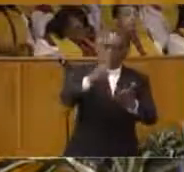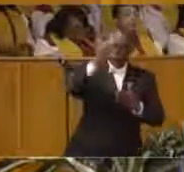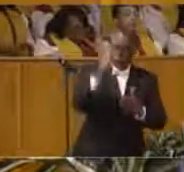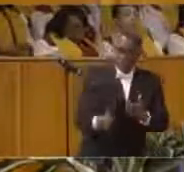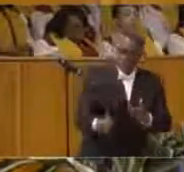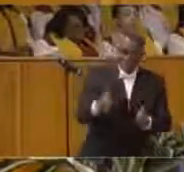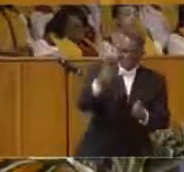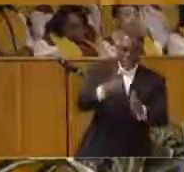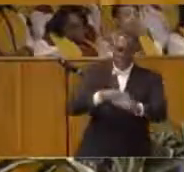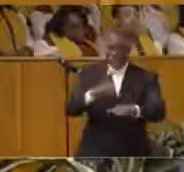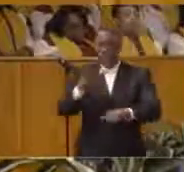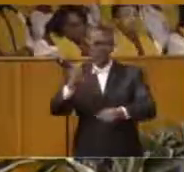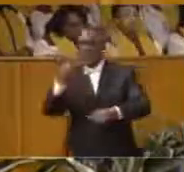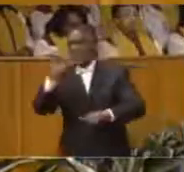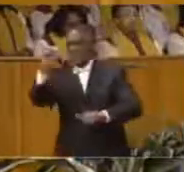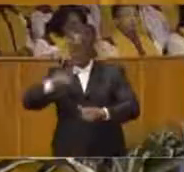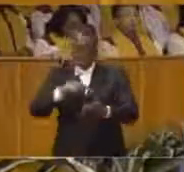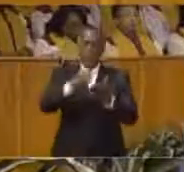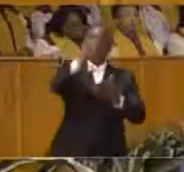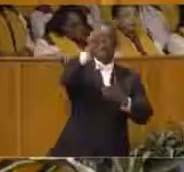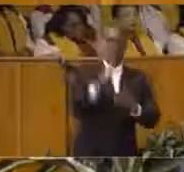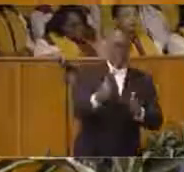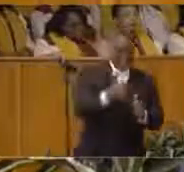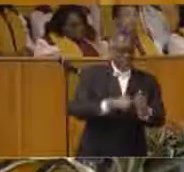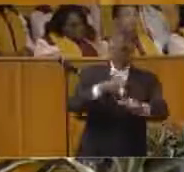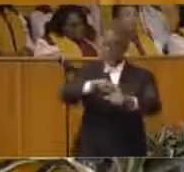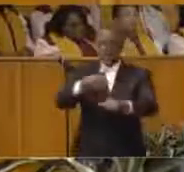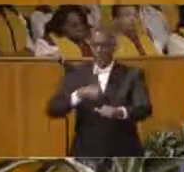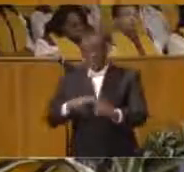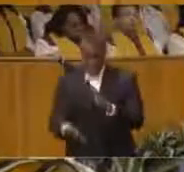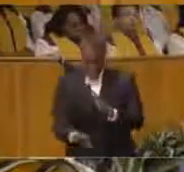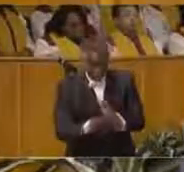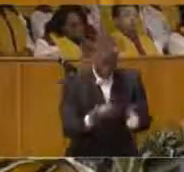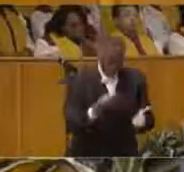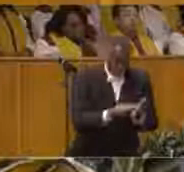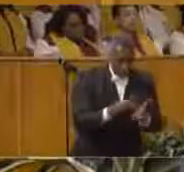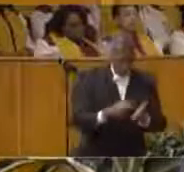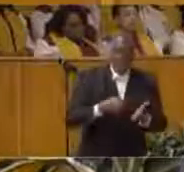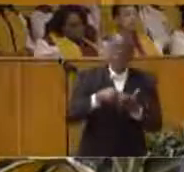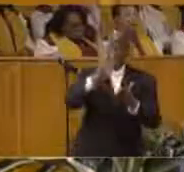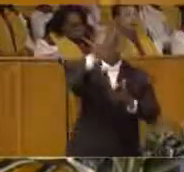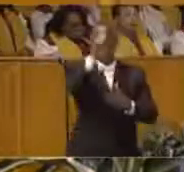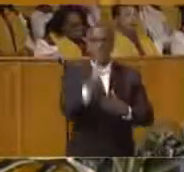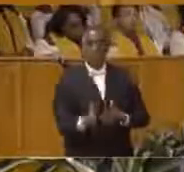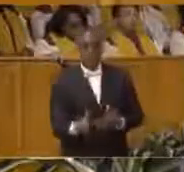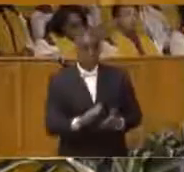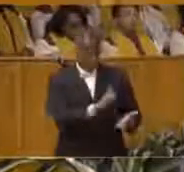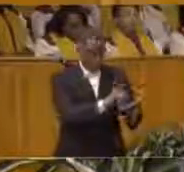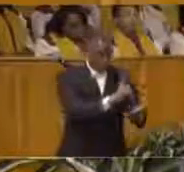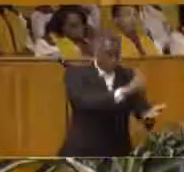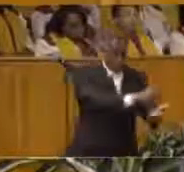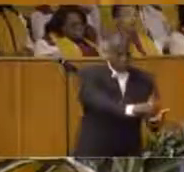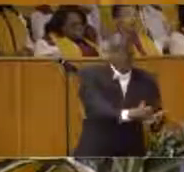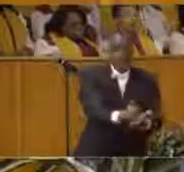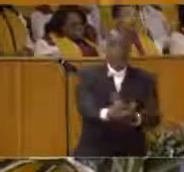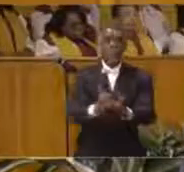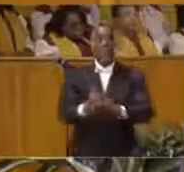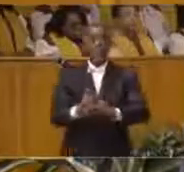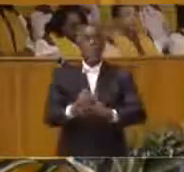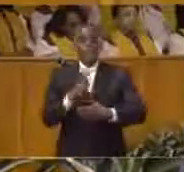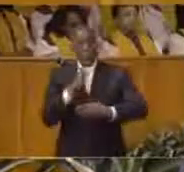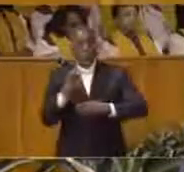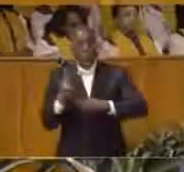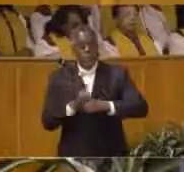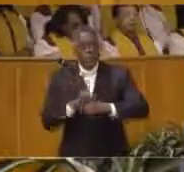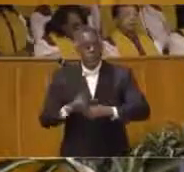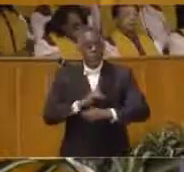tithe. Every time a bonus comes, I'm going to tithe. Every time I find some money, I'm going to tithe. The real